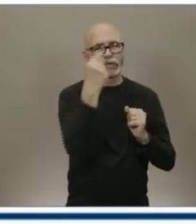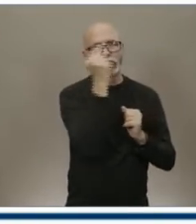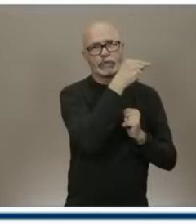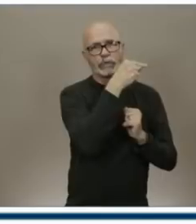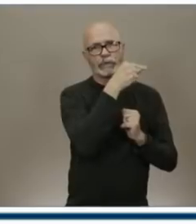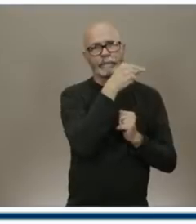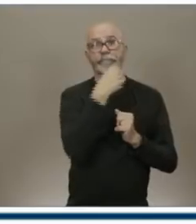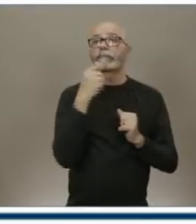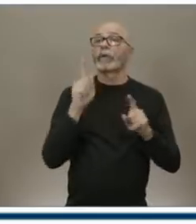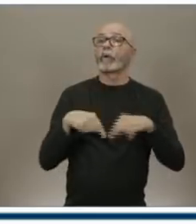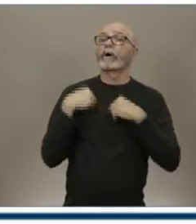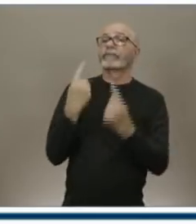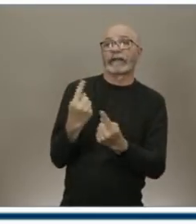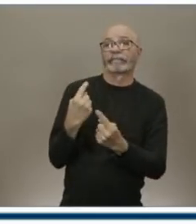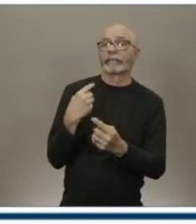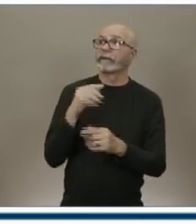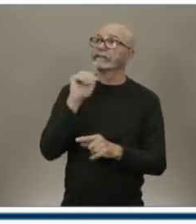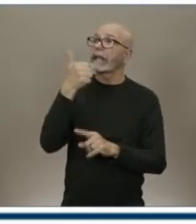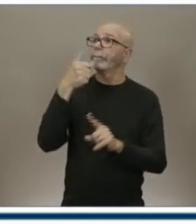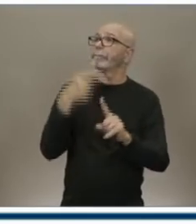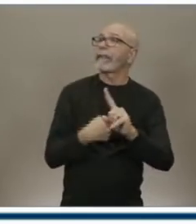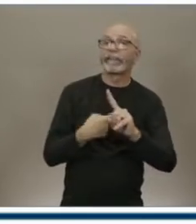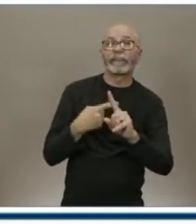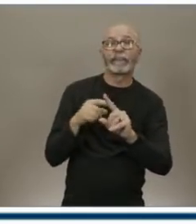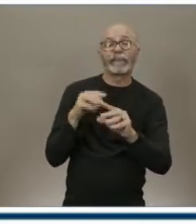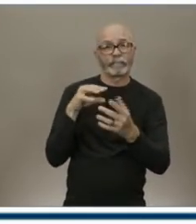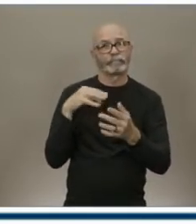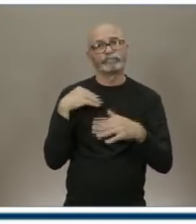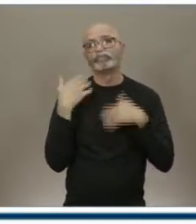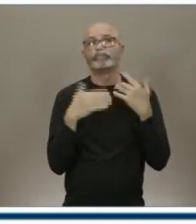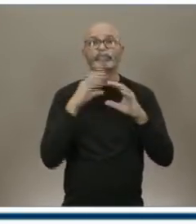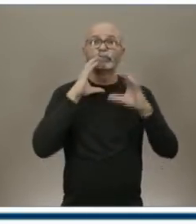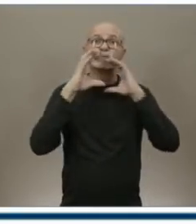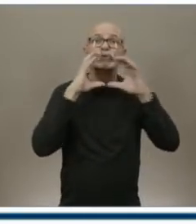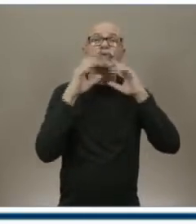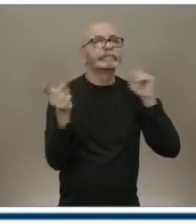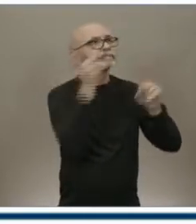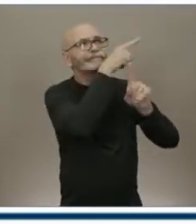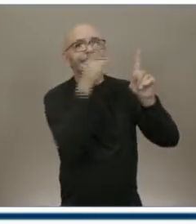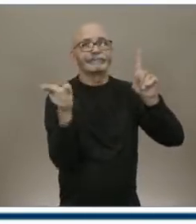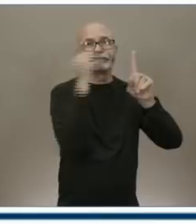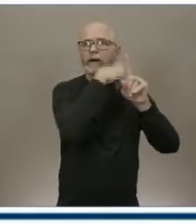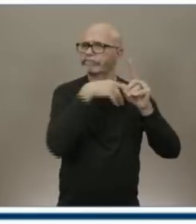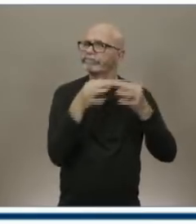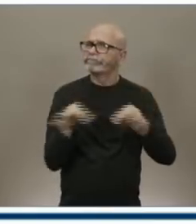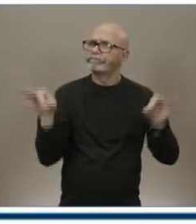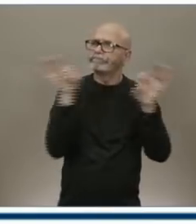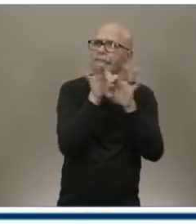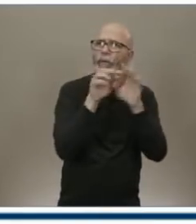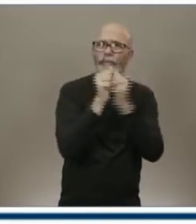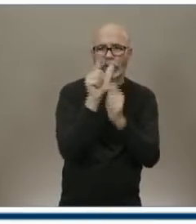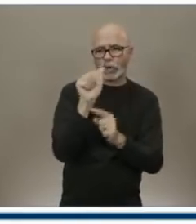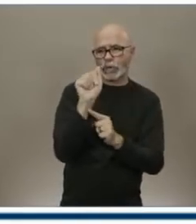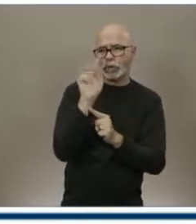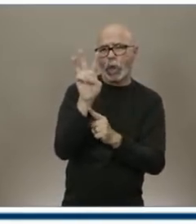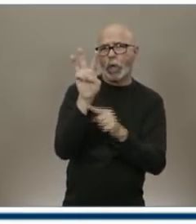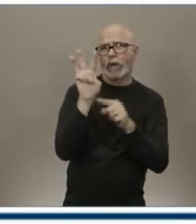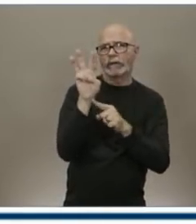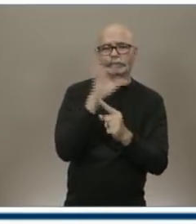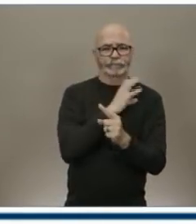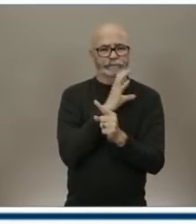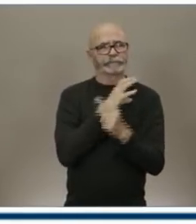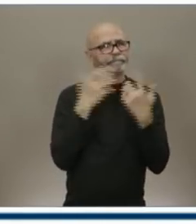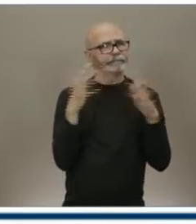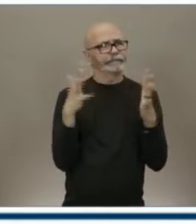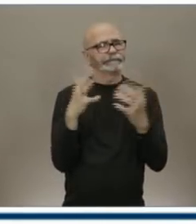communications to individual Nova Scotians matter when it comes to law enforcement. Go ahead, Tim, with your follow-up. Dr. Strang, I just have